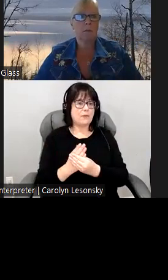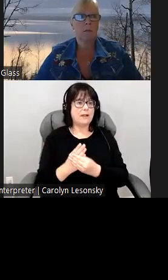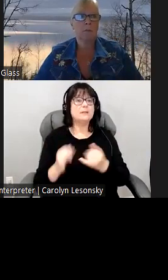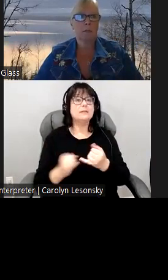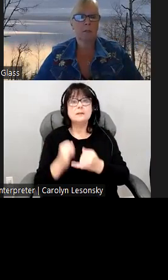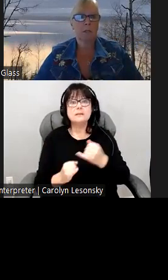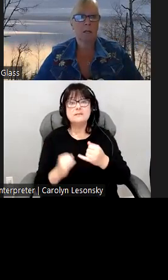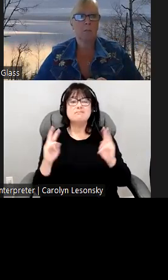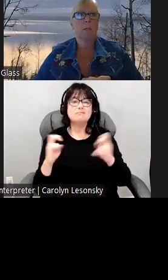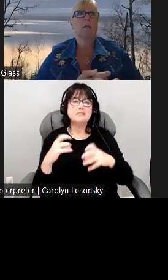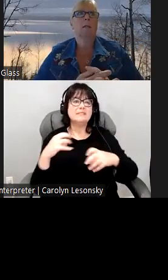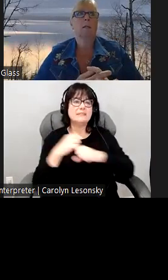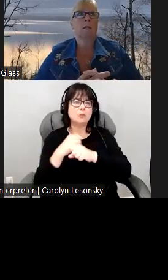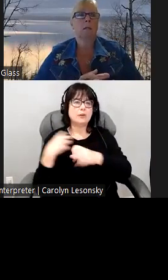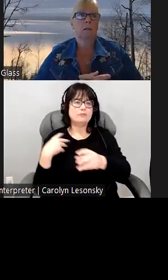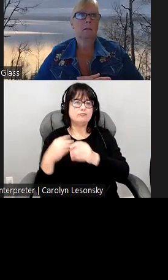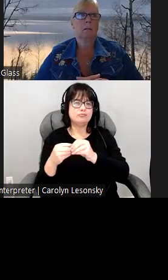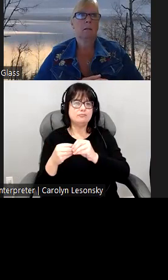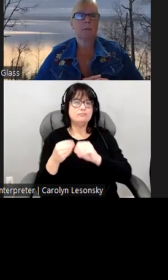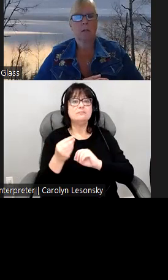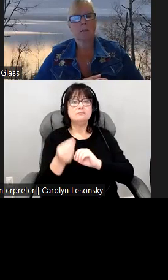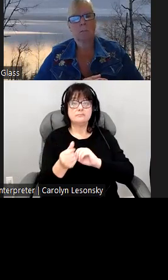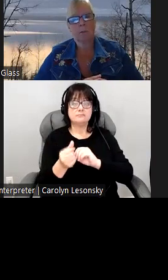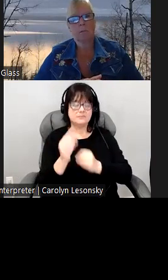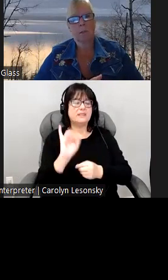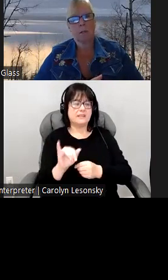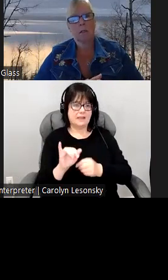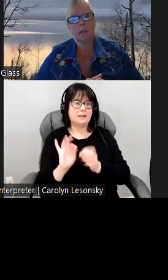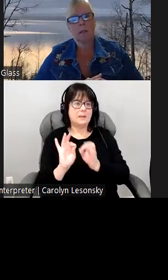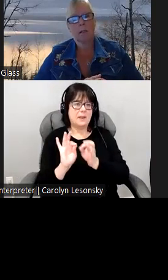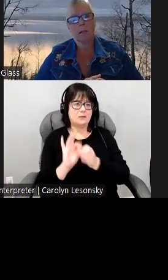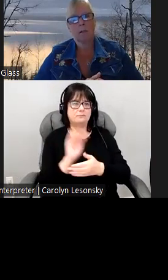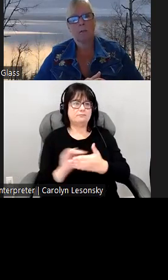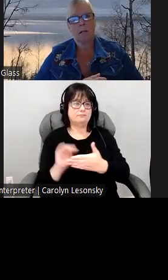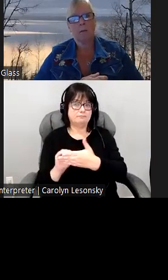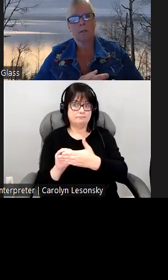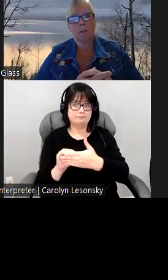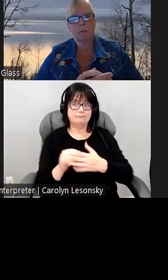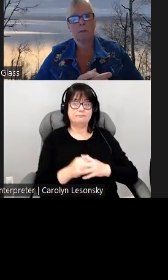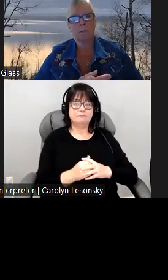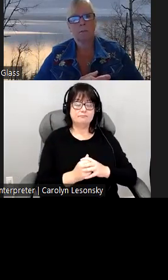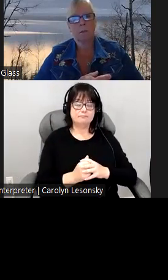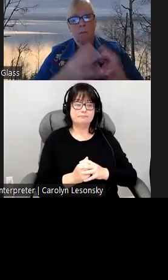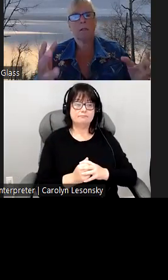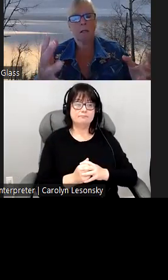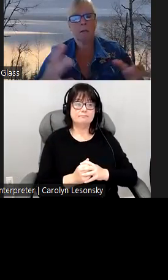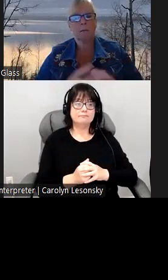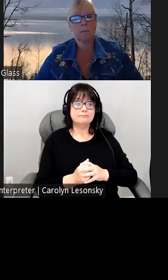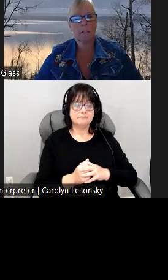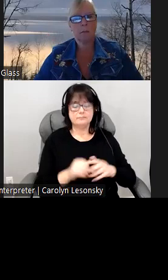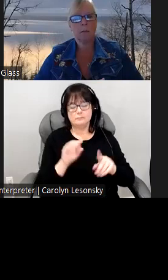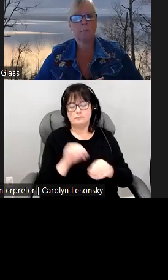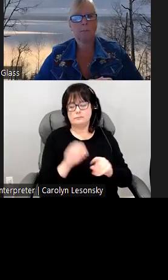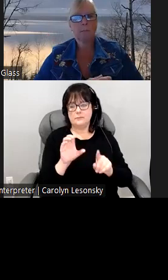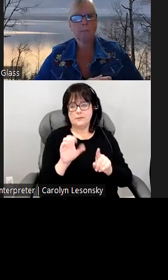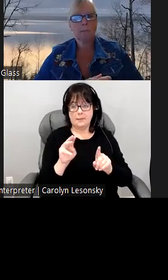the learner's time, and the training supports appear in the file when it's closed. if in CAMS